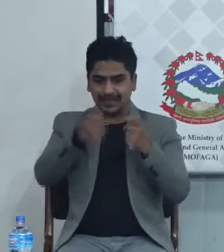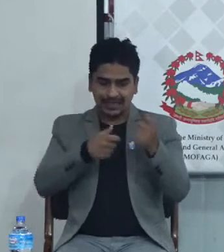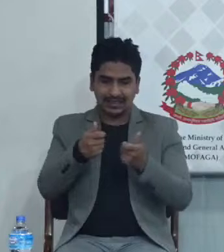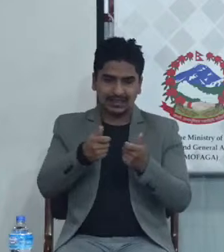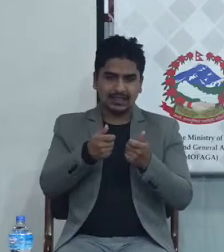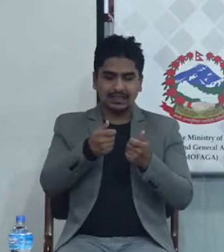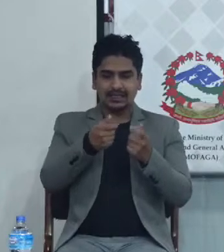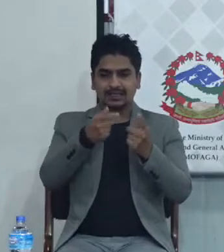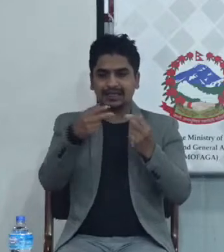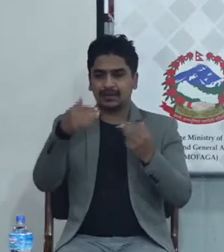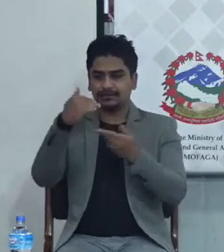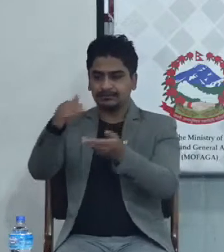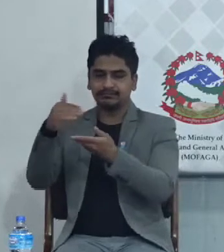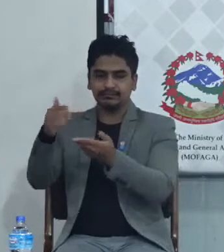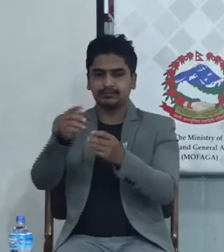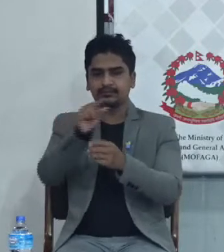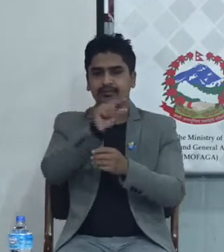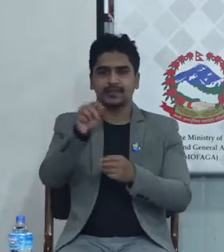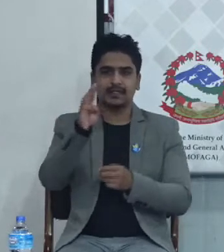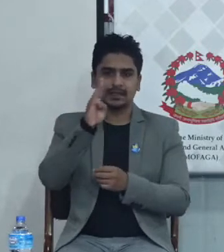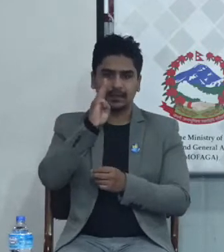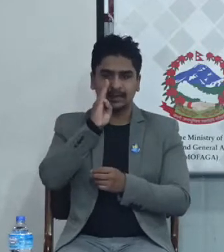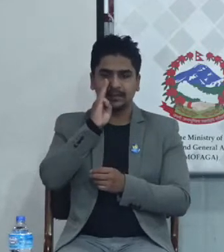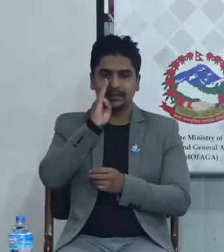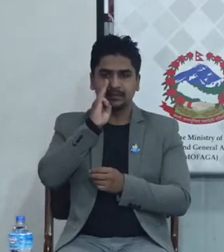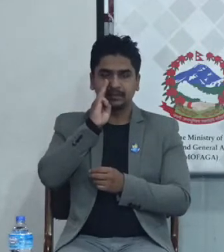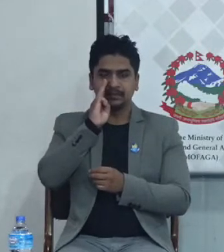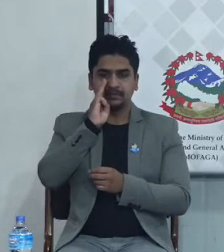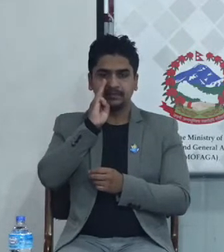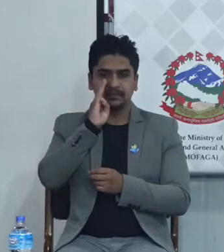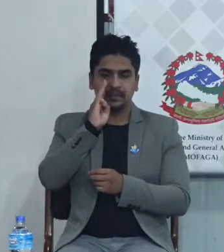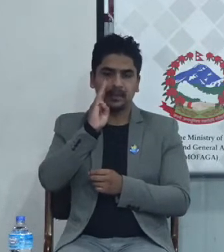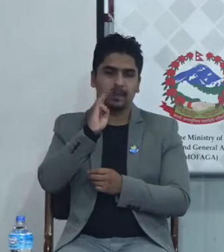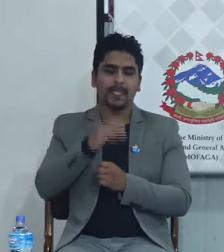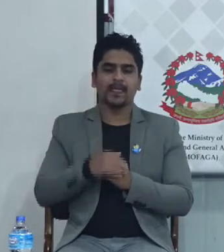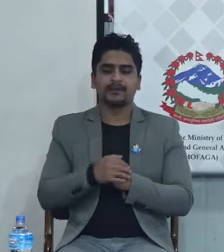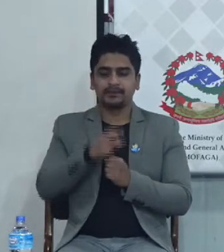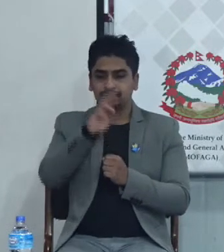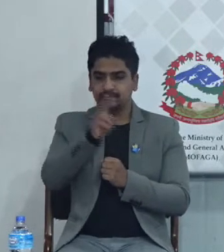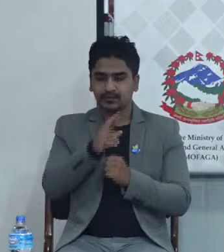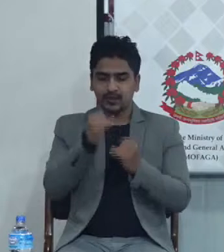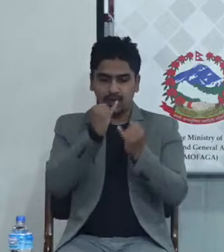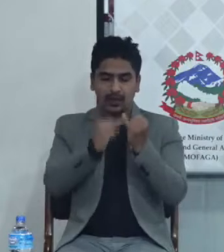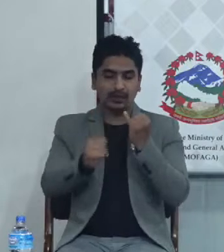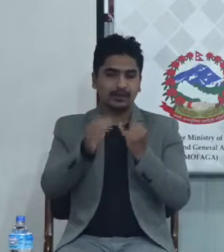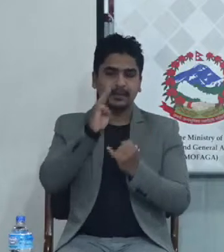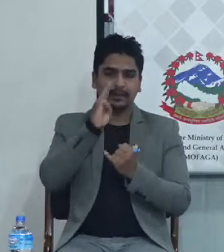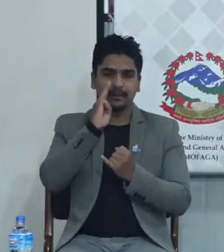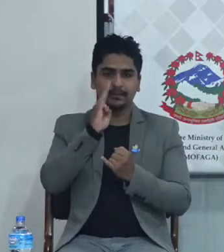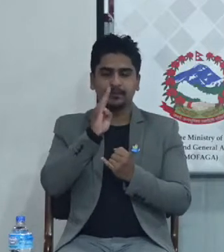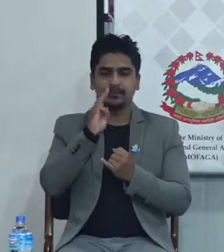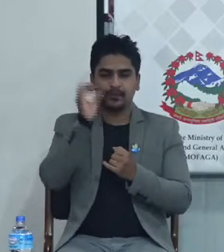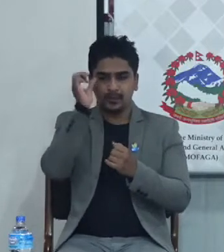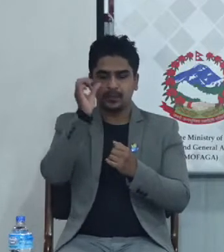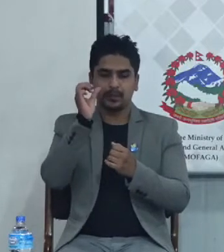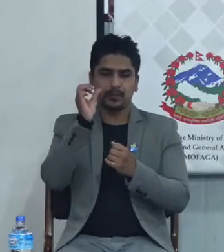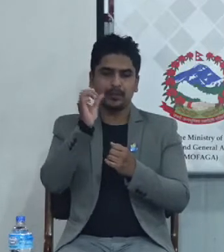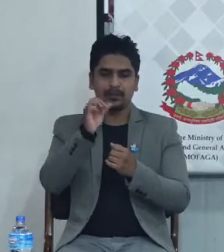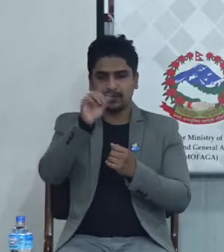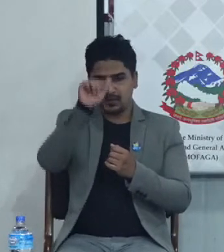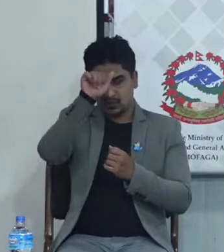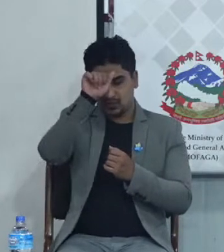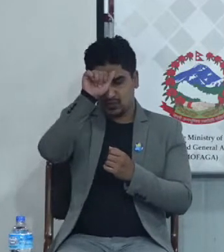And in last module, identifying in utilizing technology and crisis, emergency and